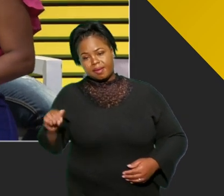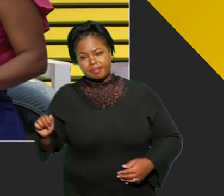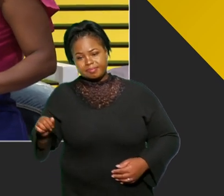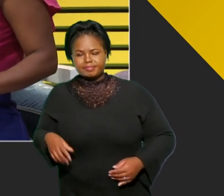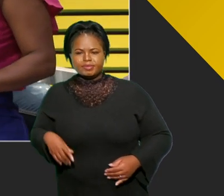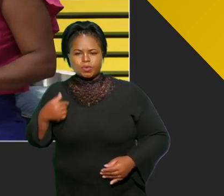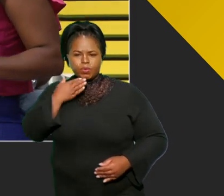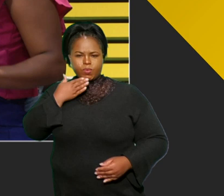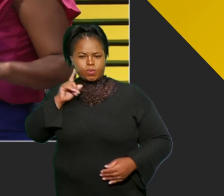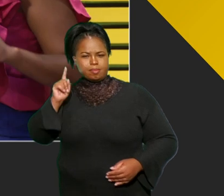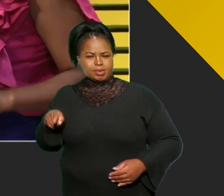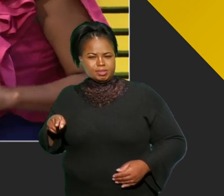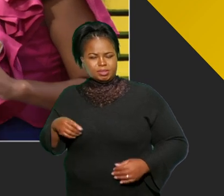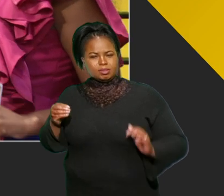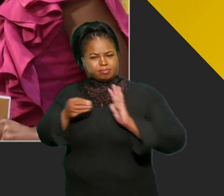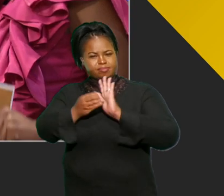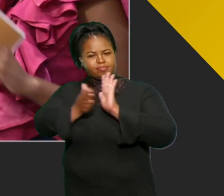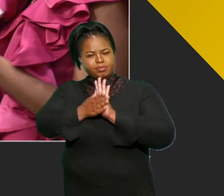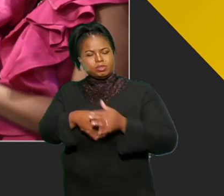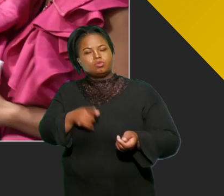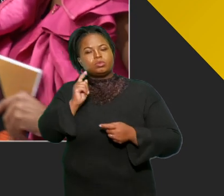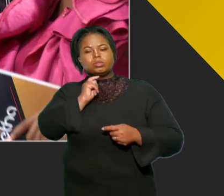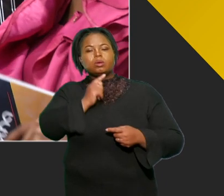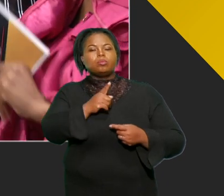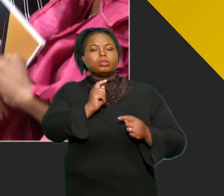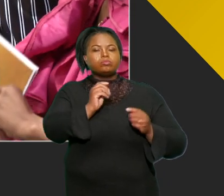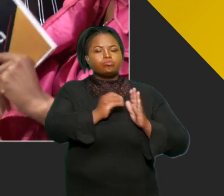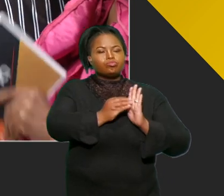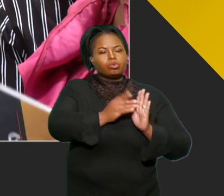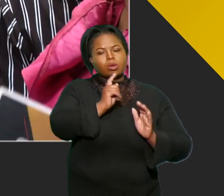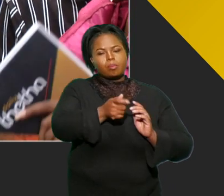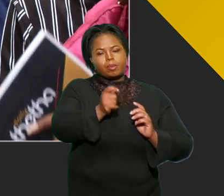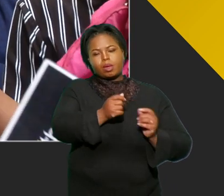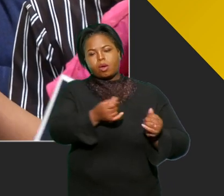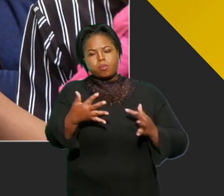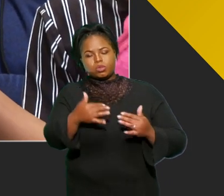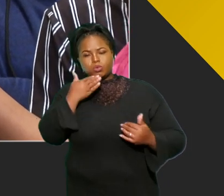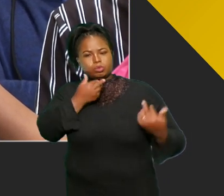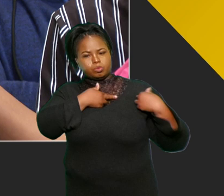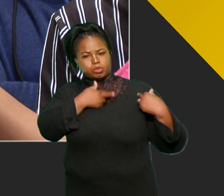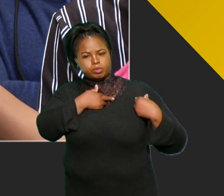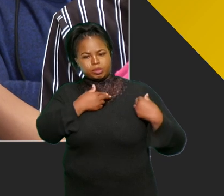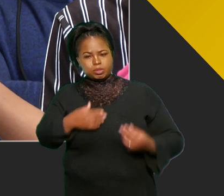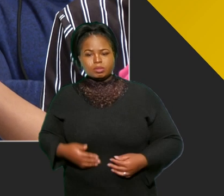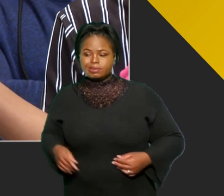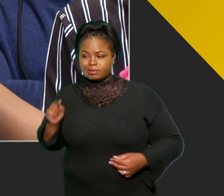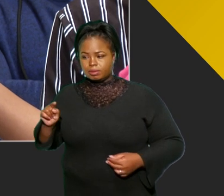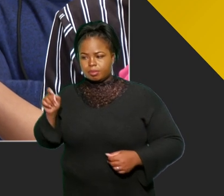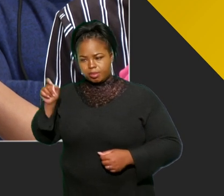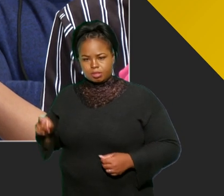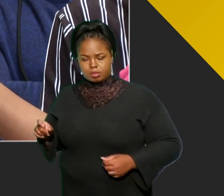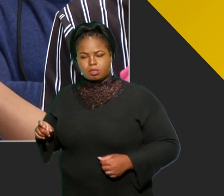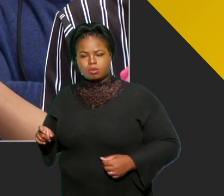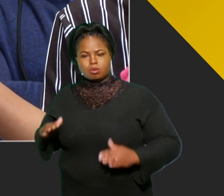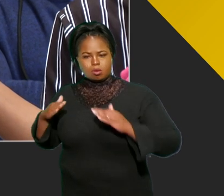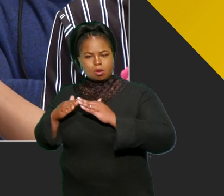nagana gore who should be putting price ya rent mo wena o dulang ona, ke wena, ke government kapa ke mastandi? Mastand. Ke